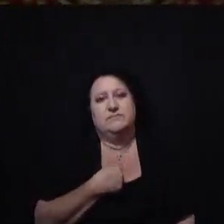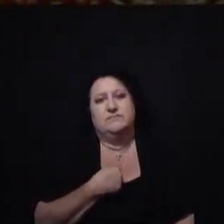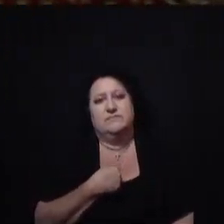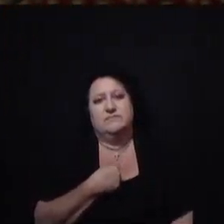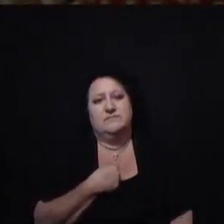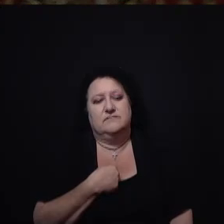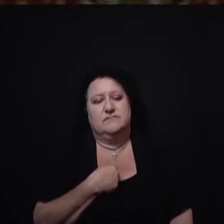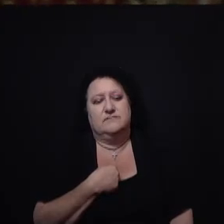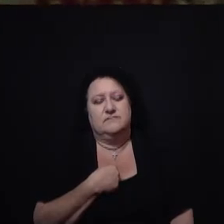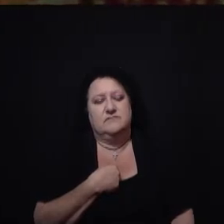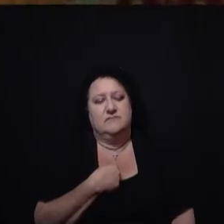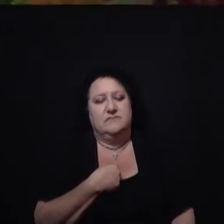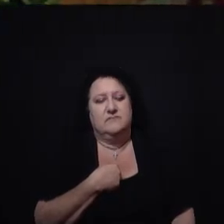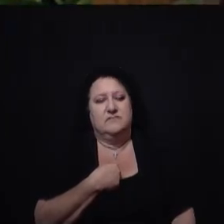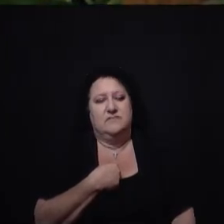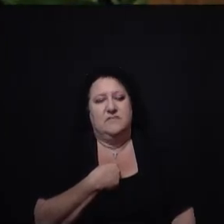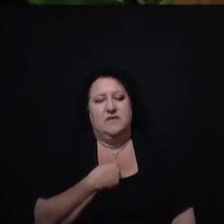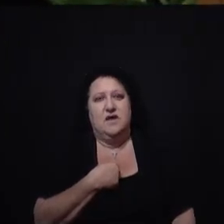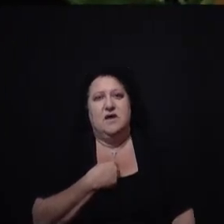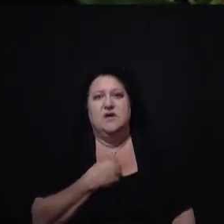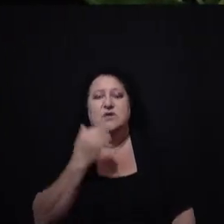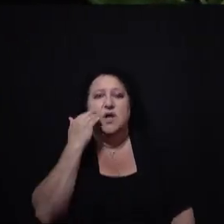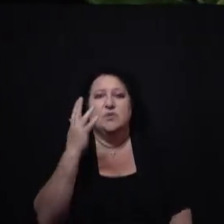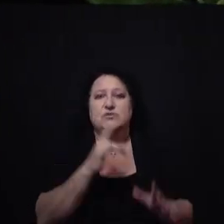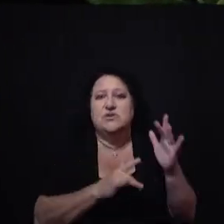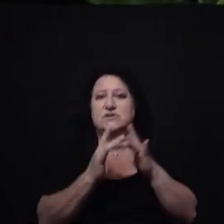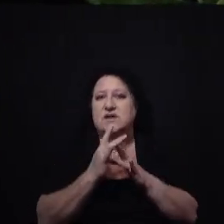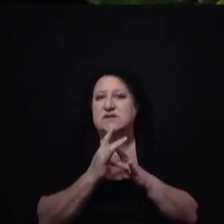Do you know who Jesus is speaking as when he says that?